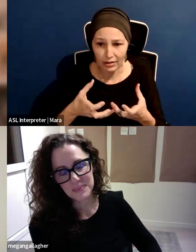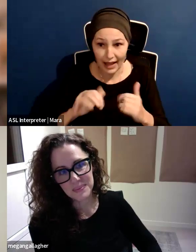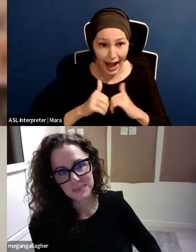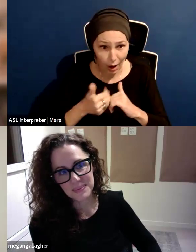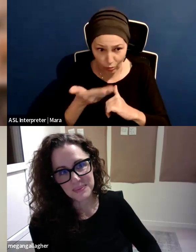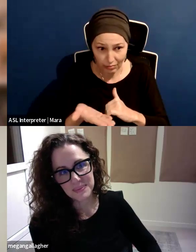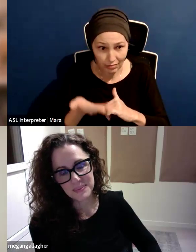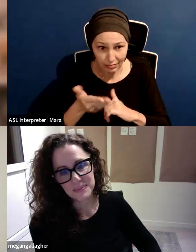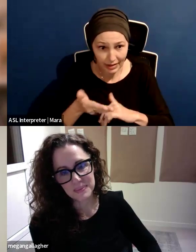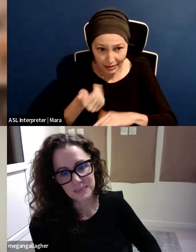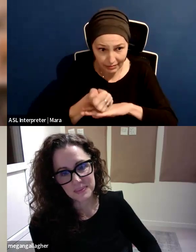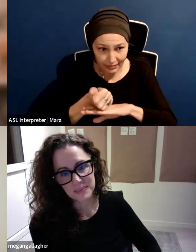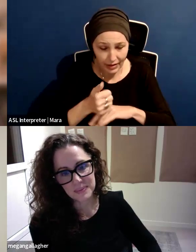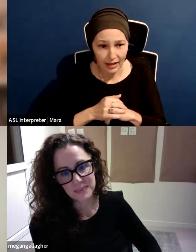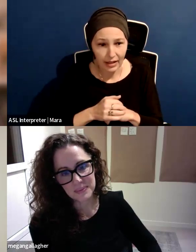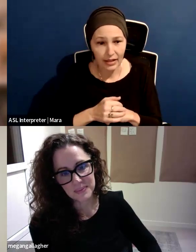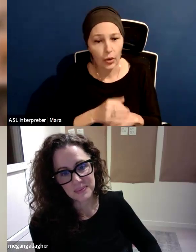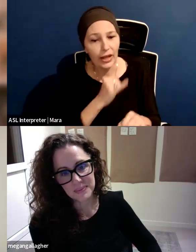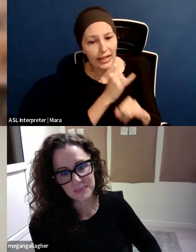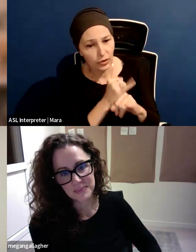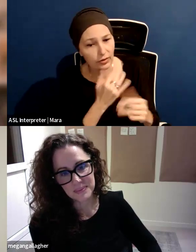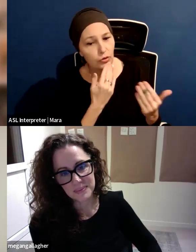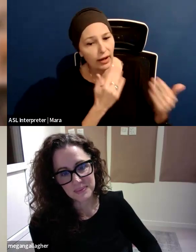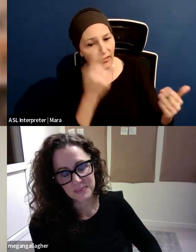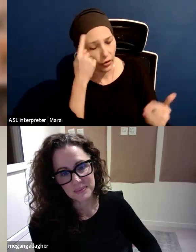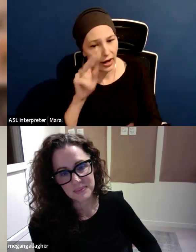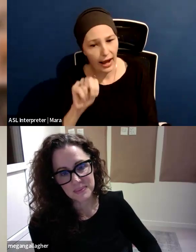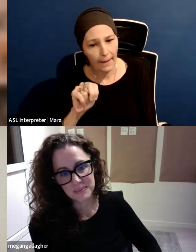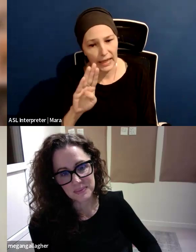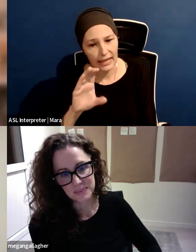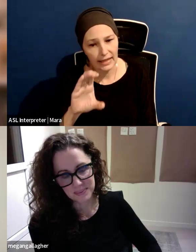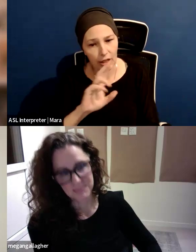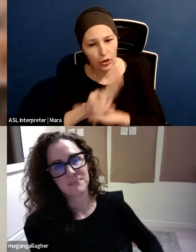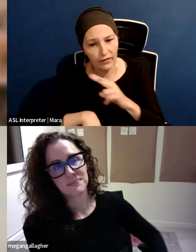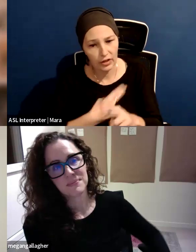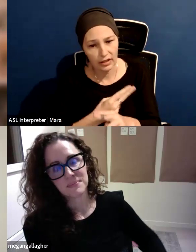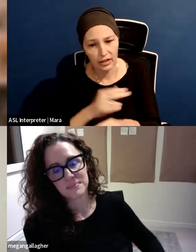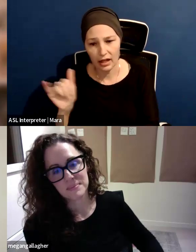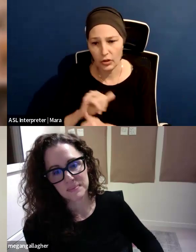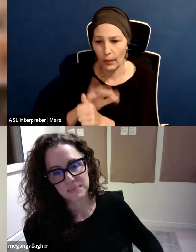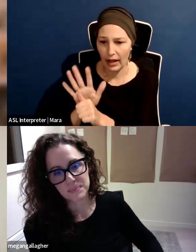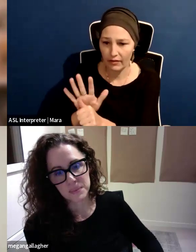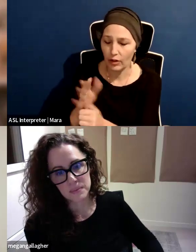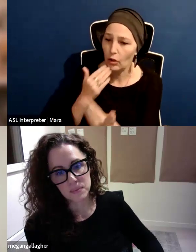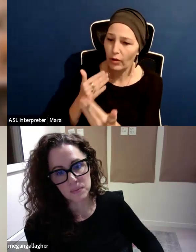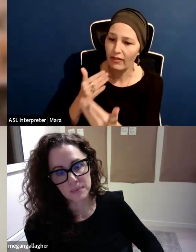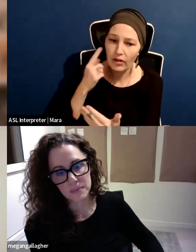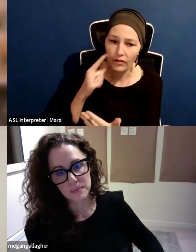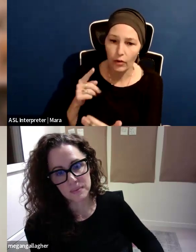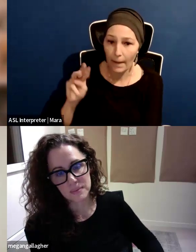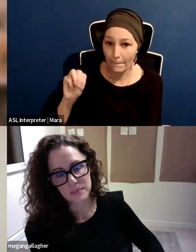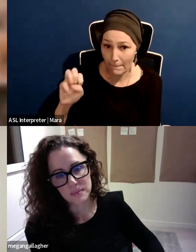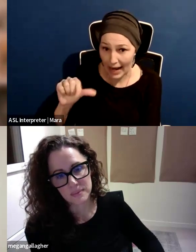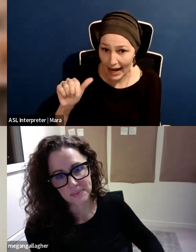So, the Institute is very grateful to NBC Universal, to Peacock, very grateful, to Megan